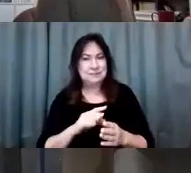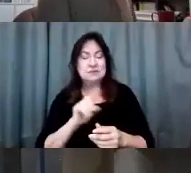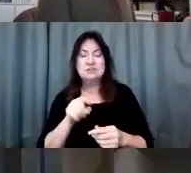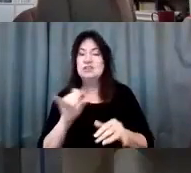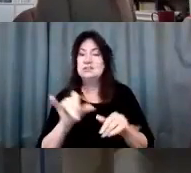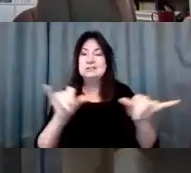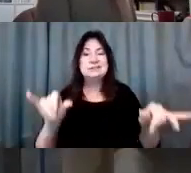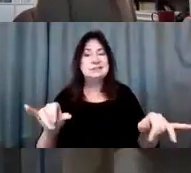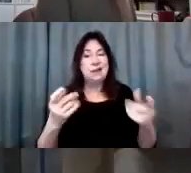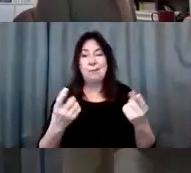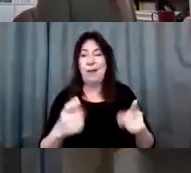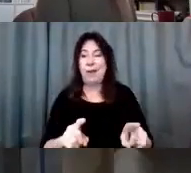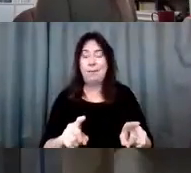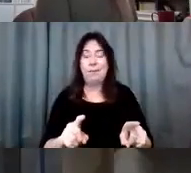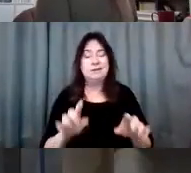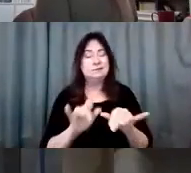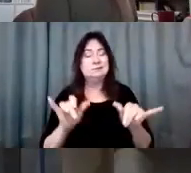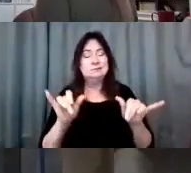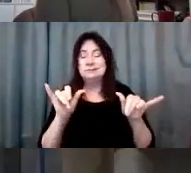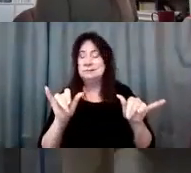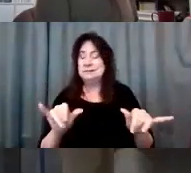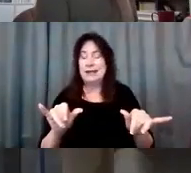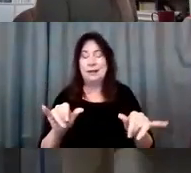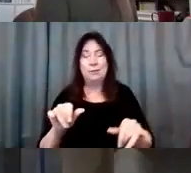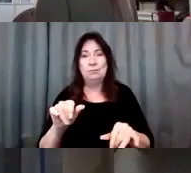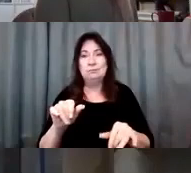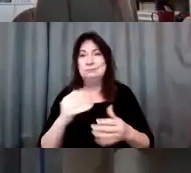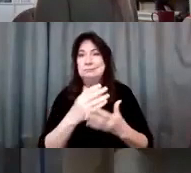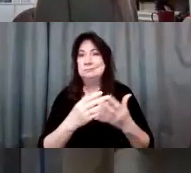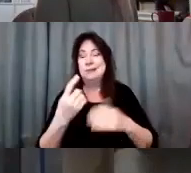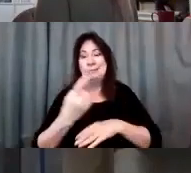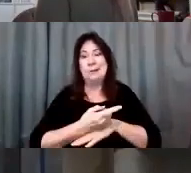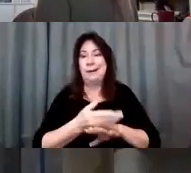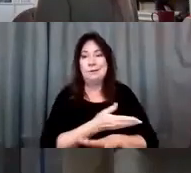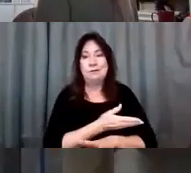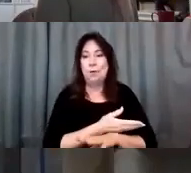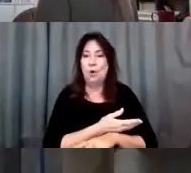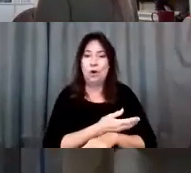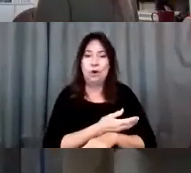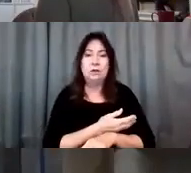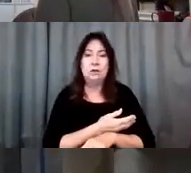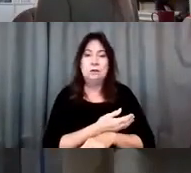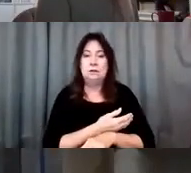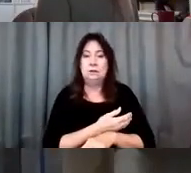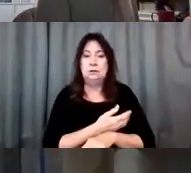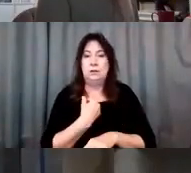have happened some days before a place-based meeting.